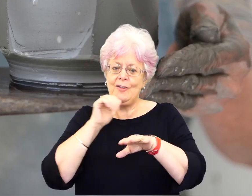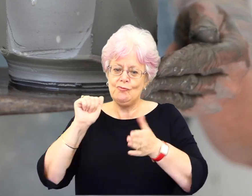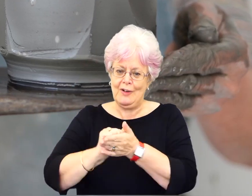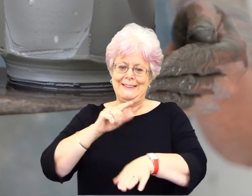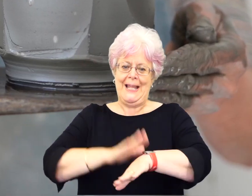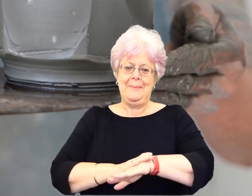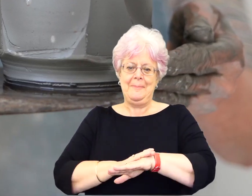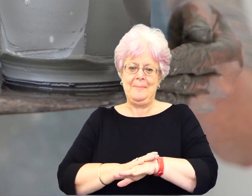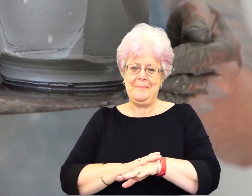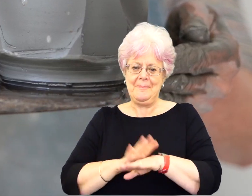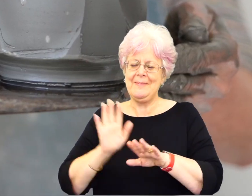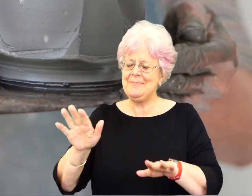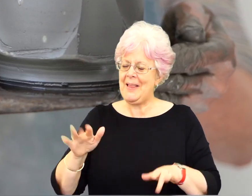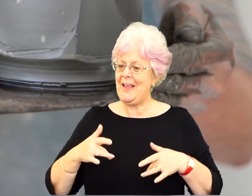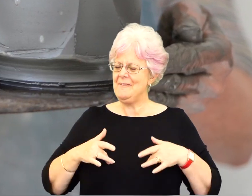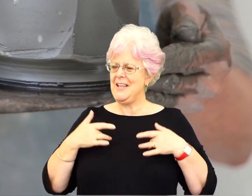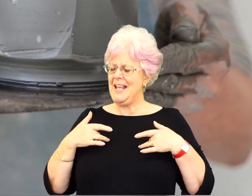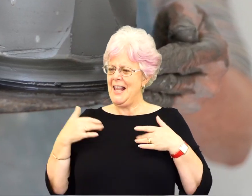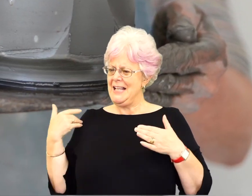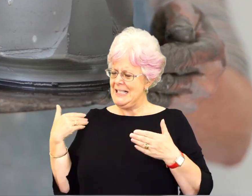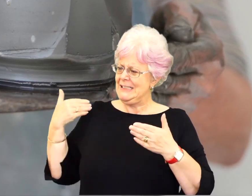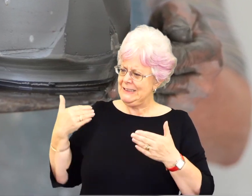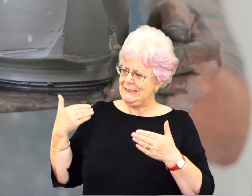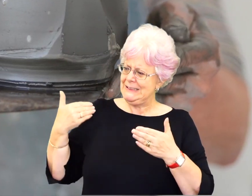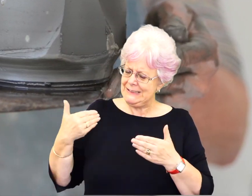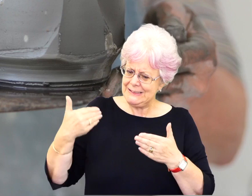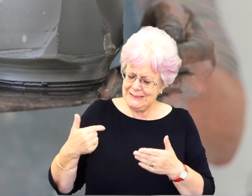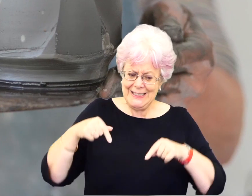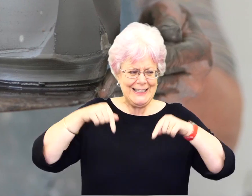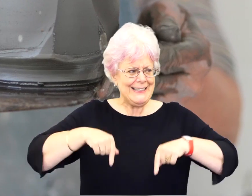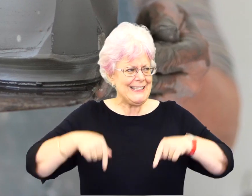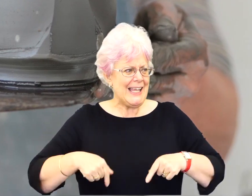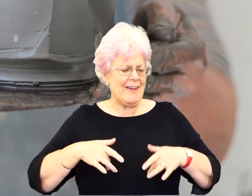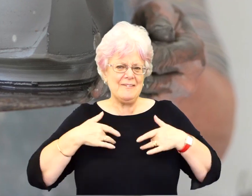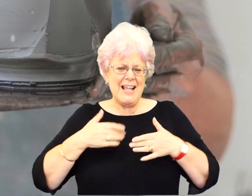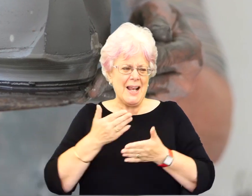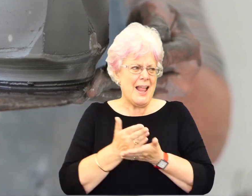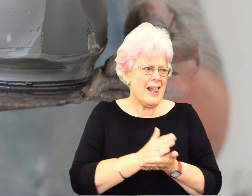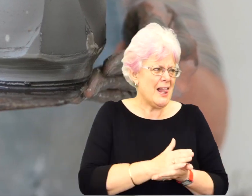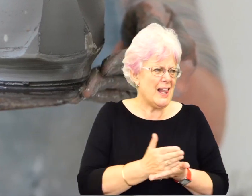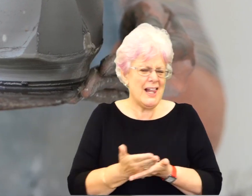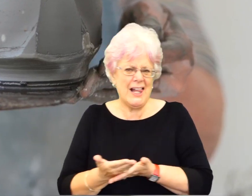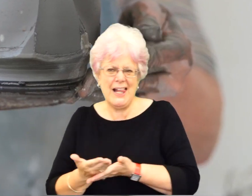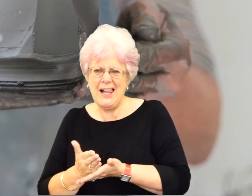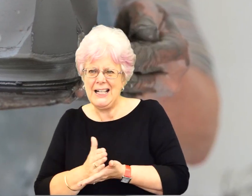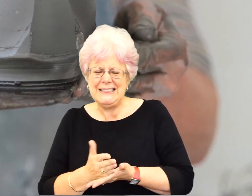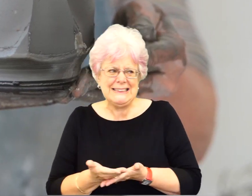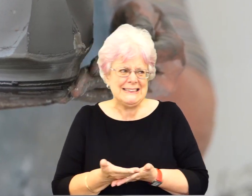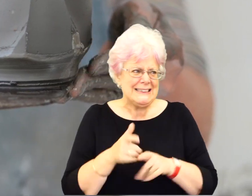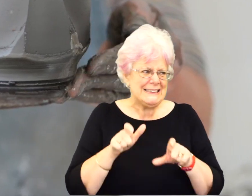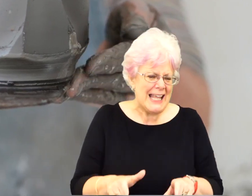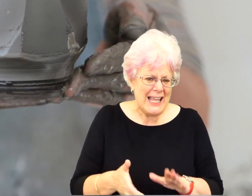remember feeling for many, many years a little bit unsettled here because we hadn't really moved here with the intention of settling